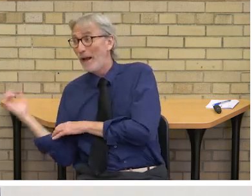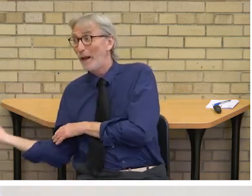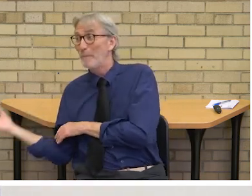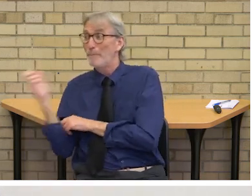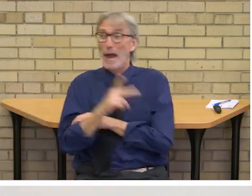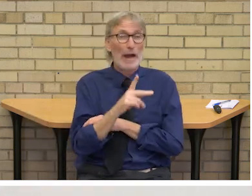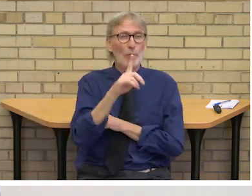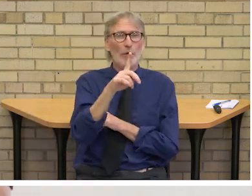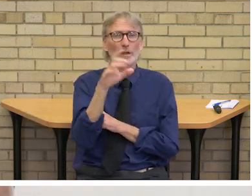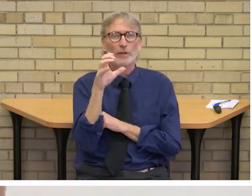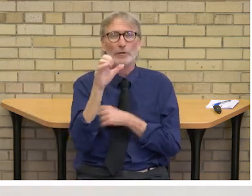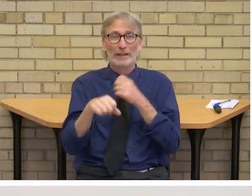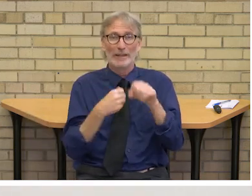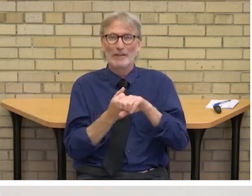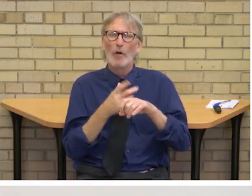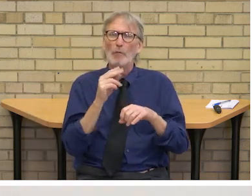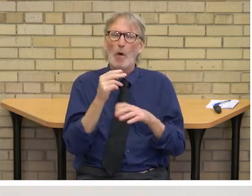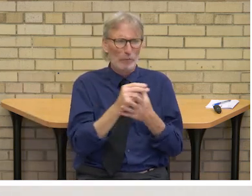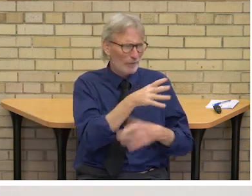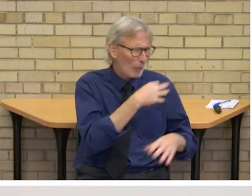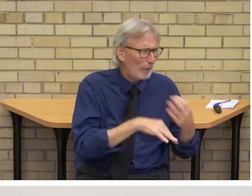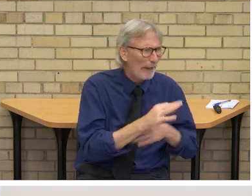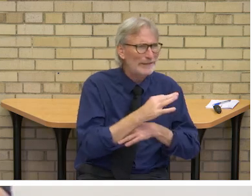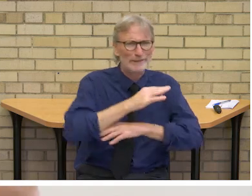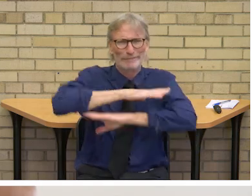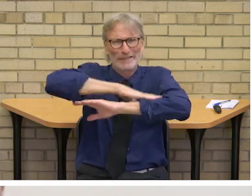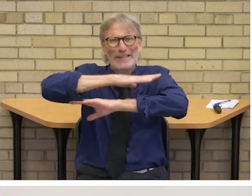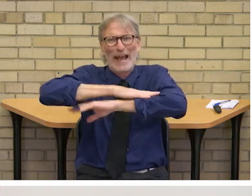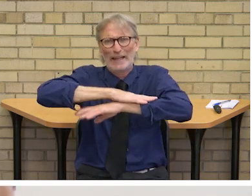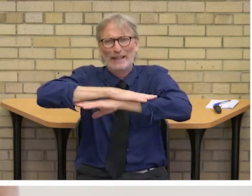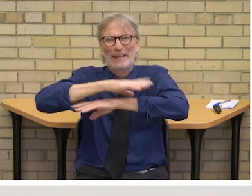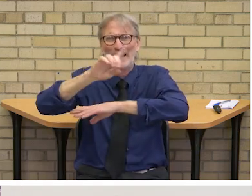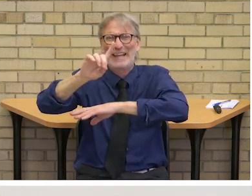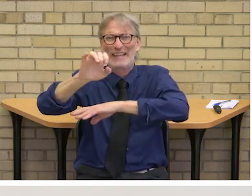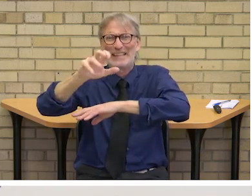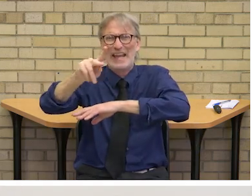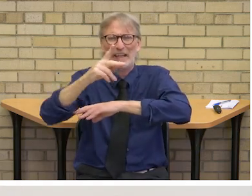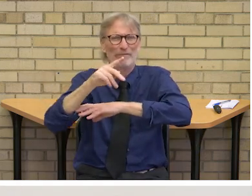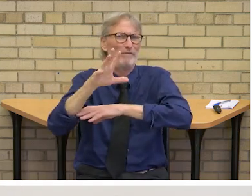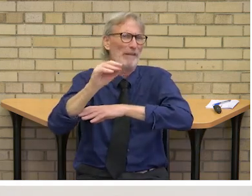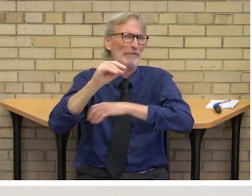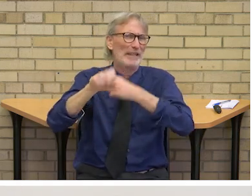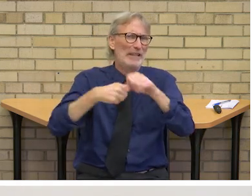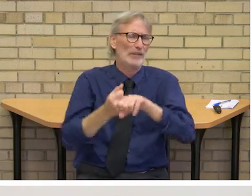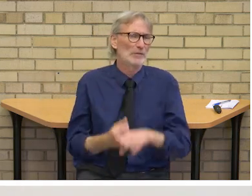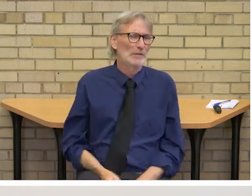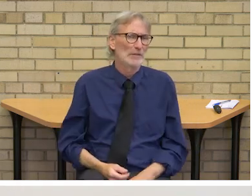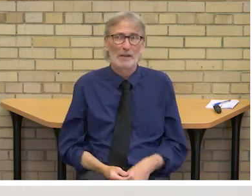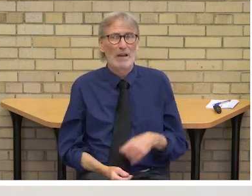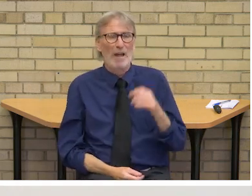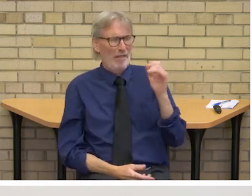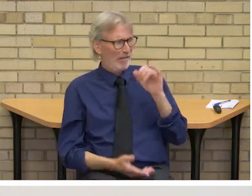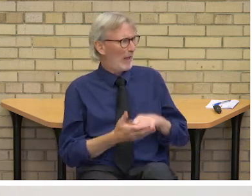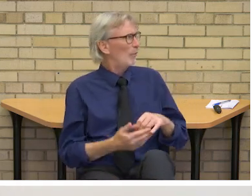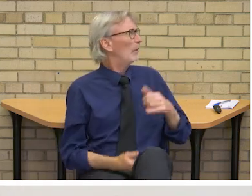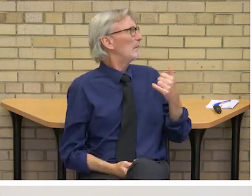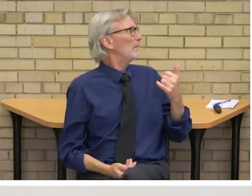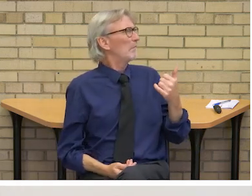years. You probably will still be replacing the deck halfway through that, but your main components are lasting. And this bridge is what,